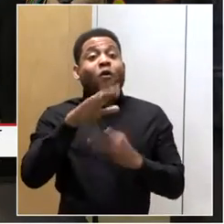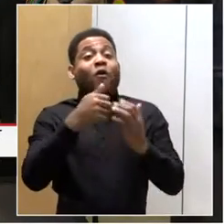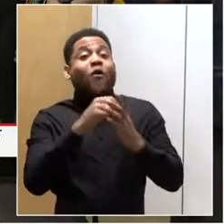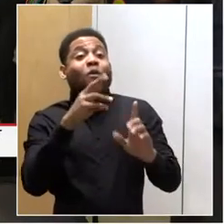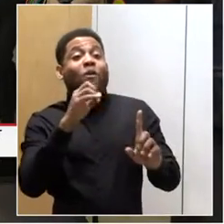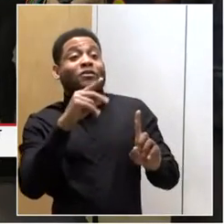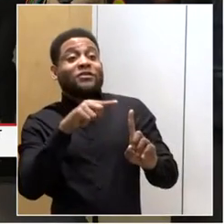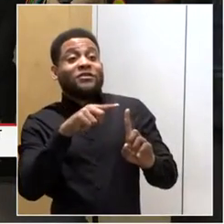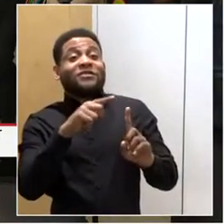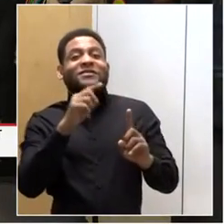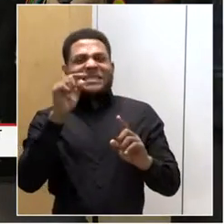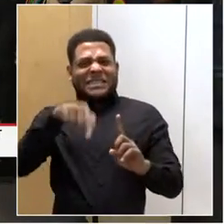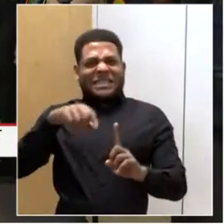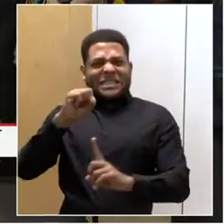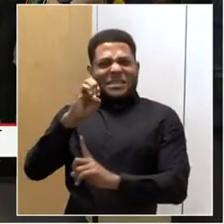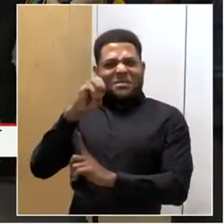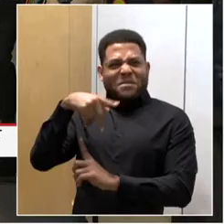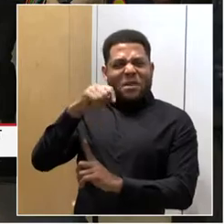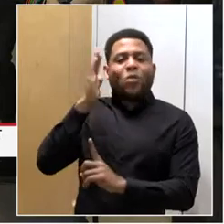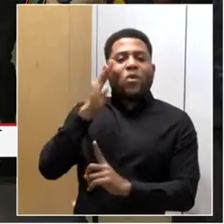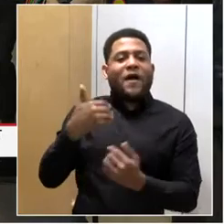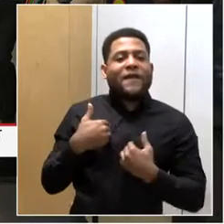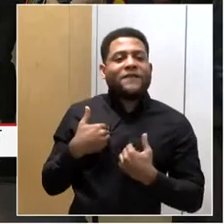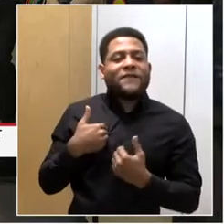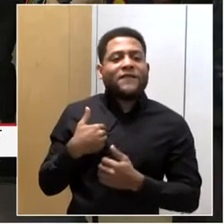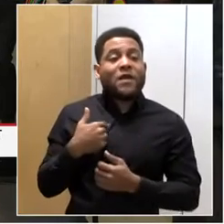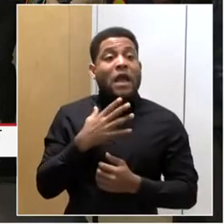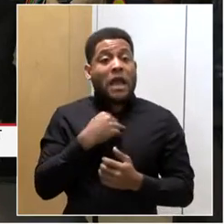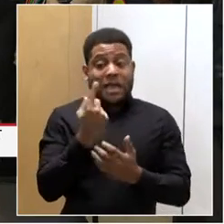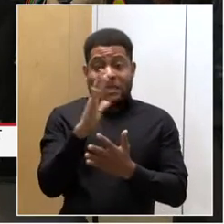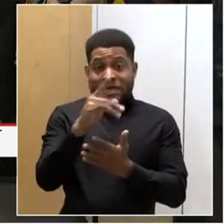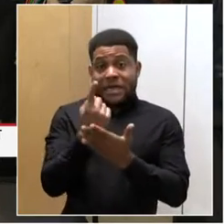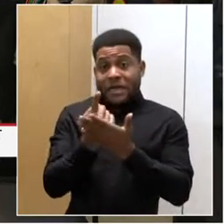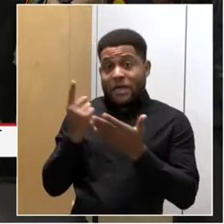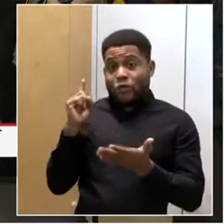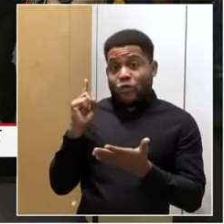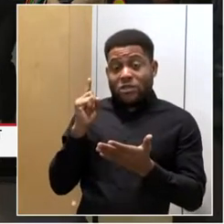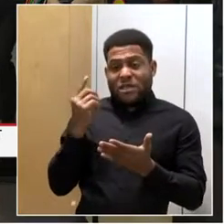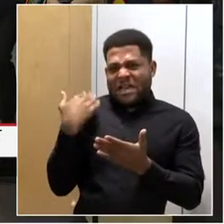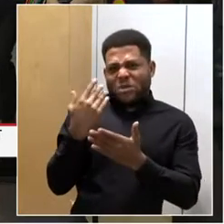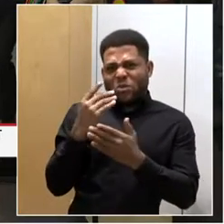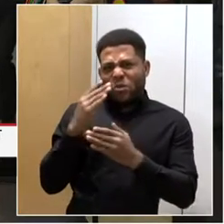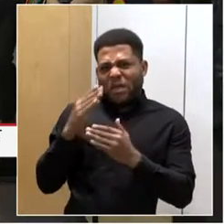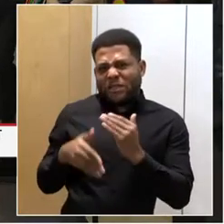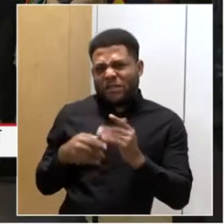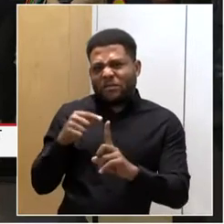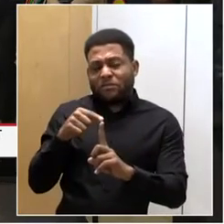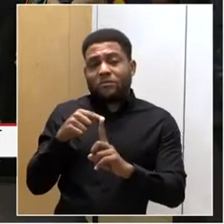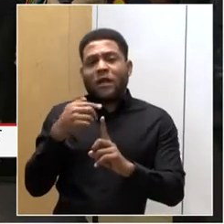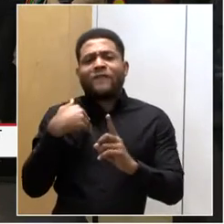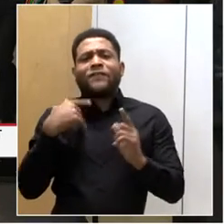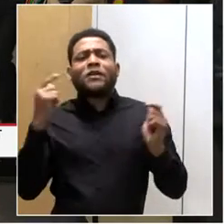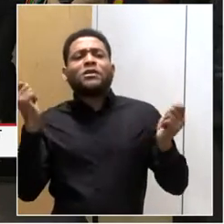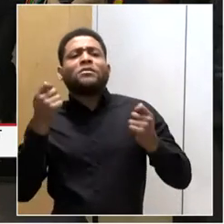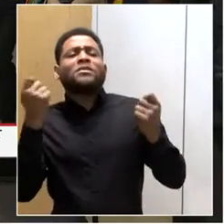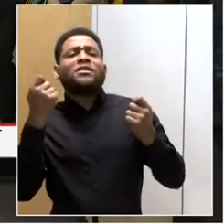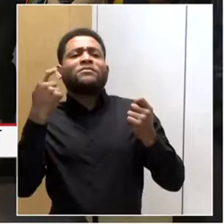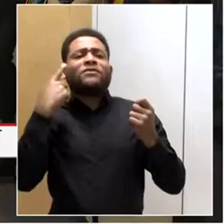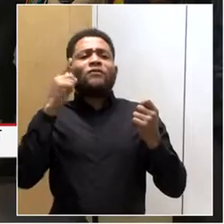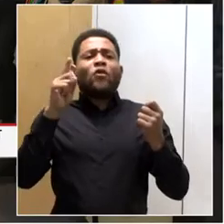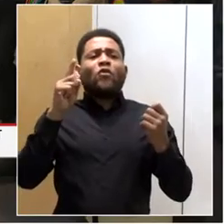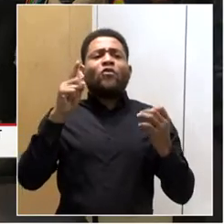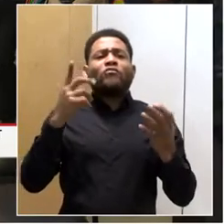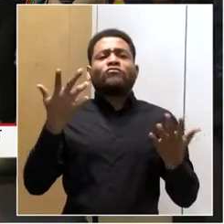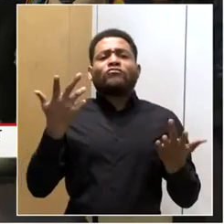September. And last weekend, there was another example in the celebration of Japanese culture